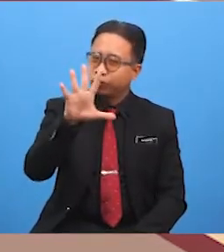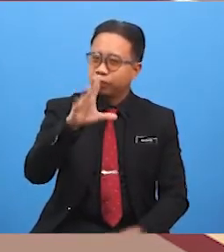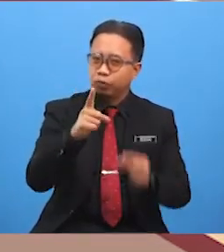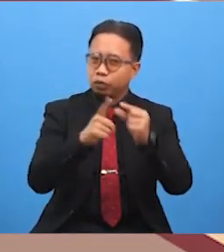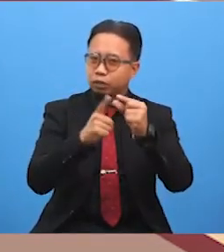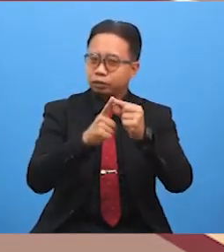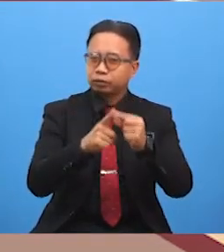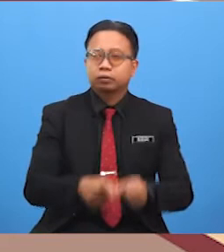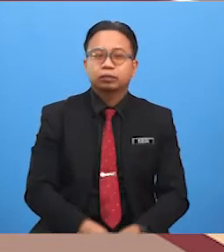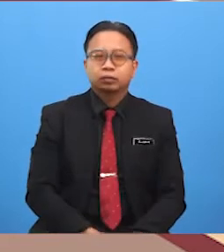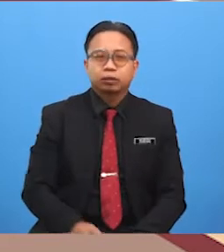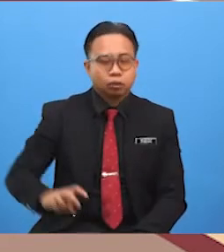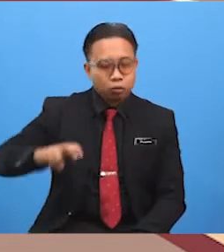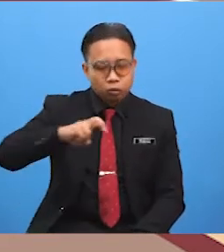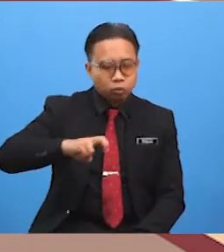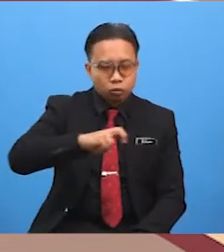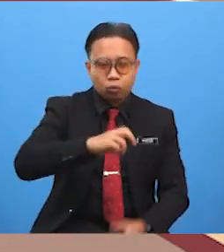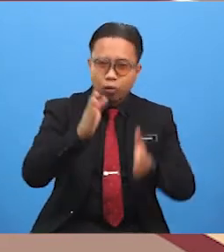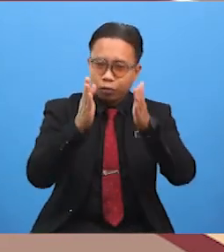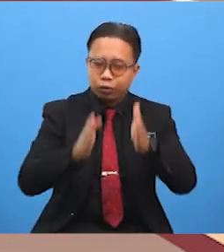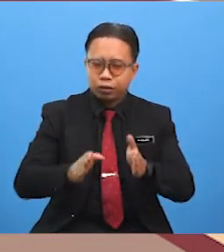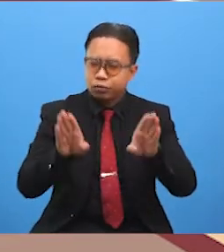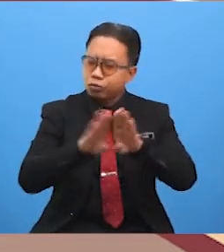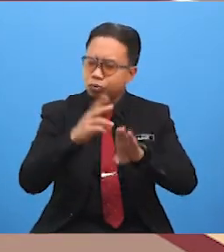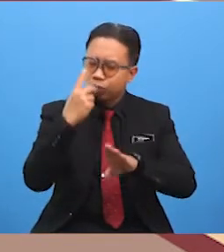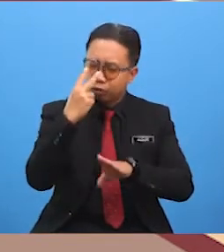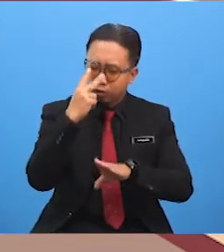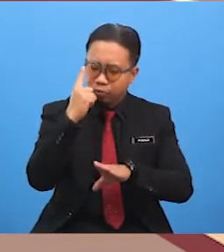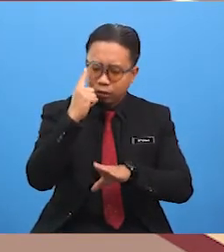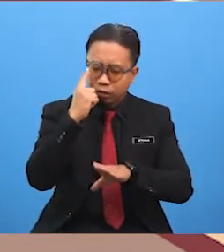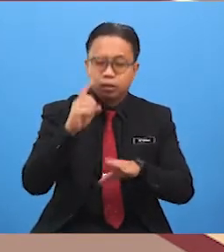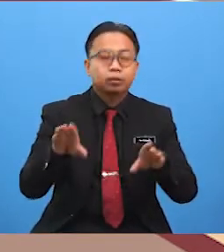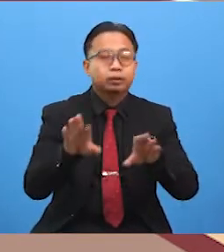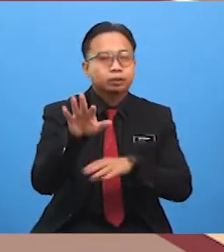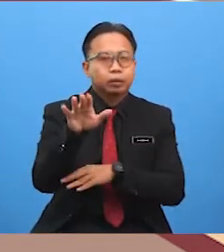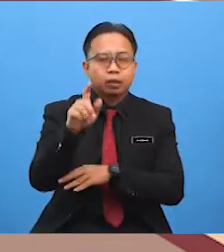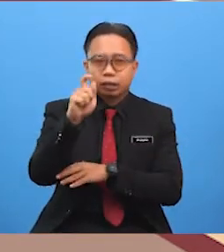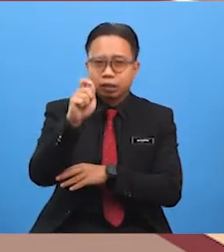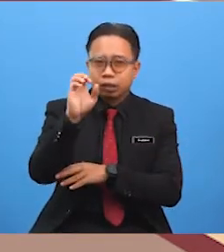word, tourist. Again, close your eyes and try to spell